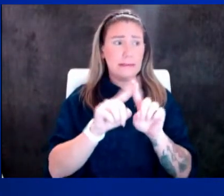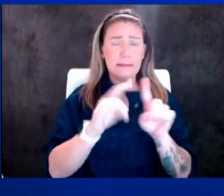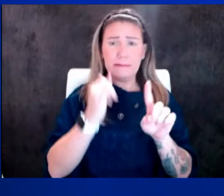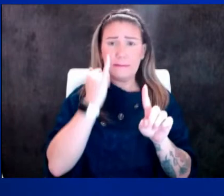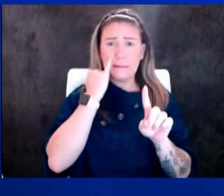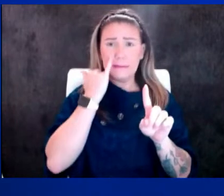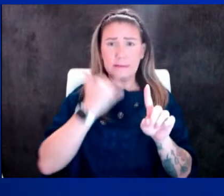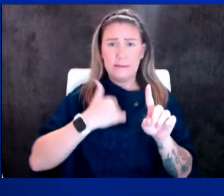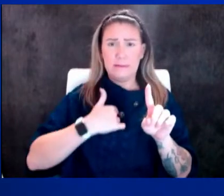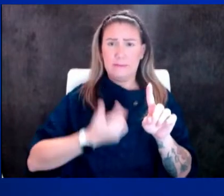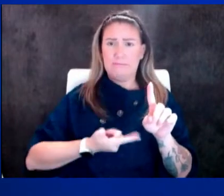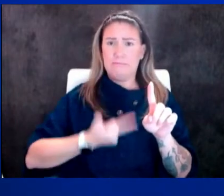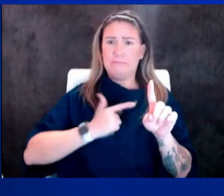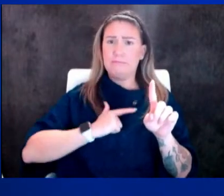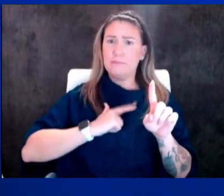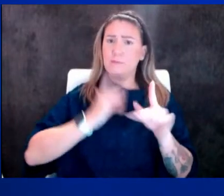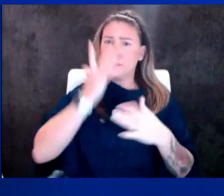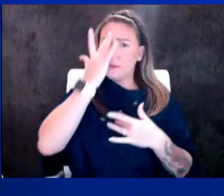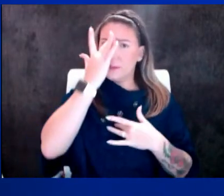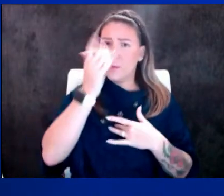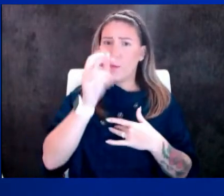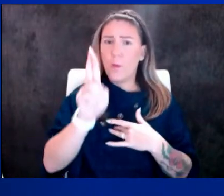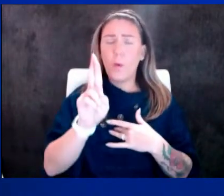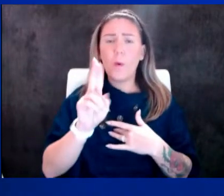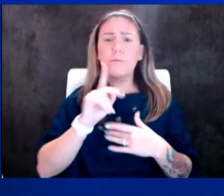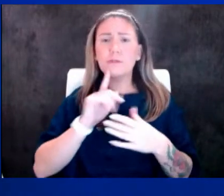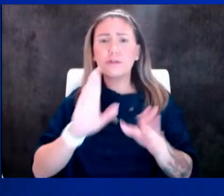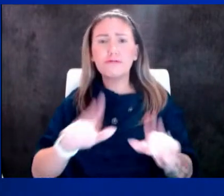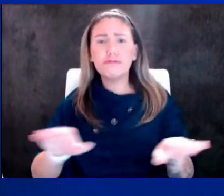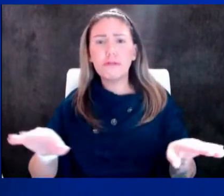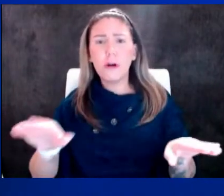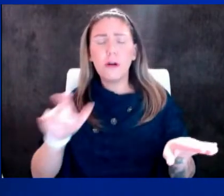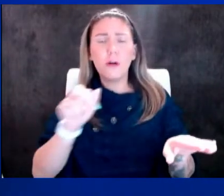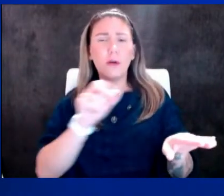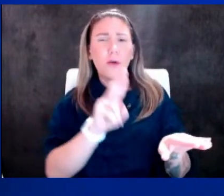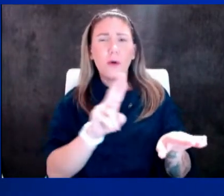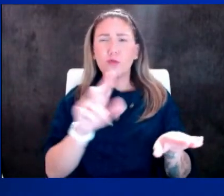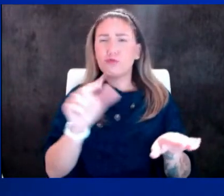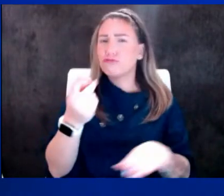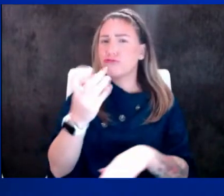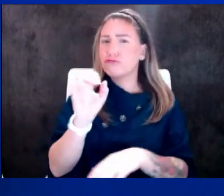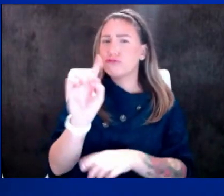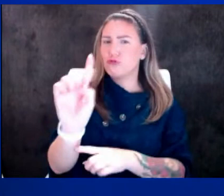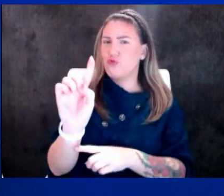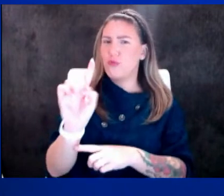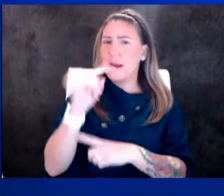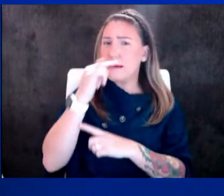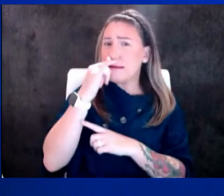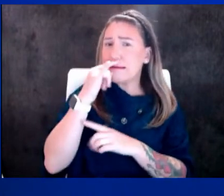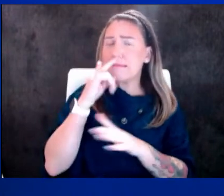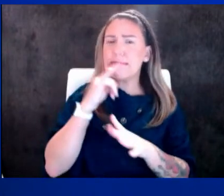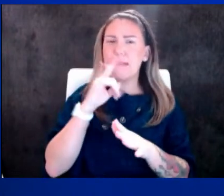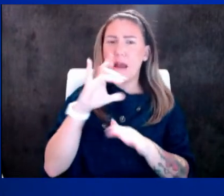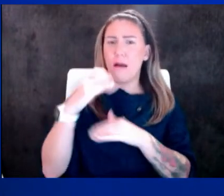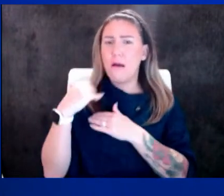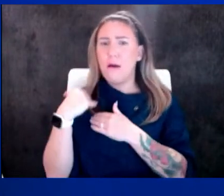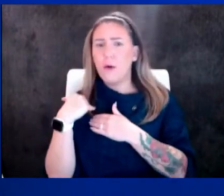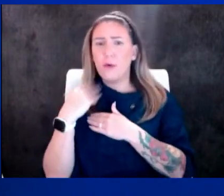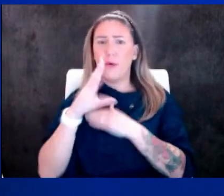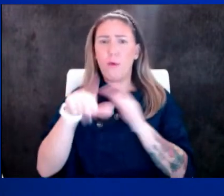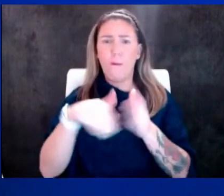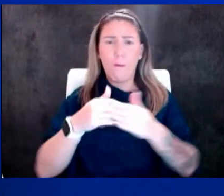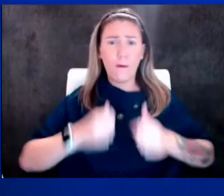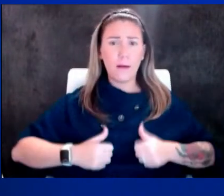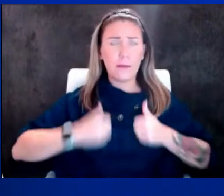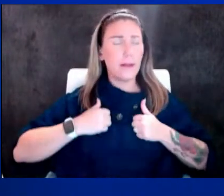grandchild be hurt or injured. I can't imagine the burden of that for all of your life. And so I welcomed this conversation